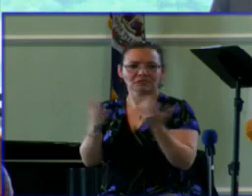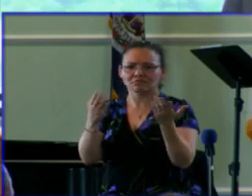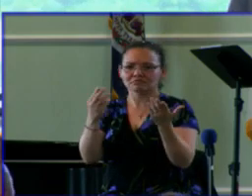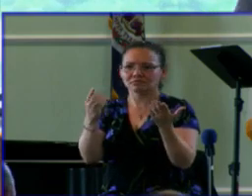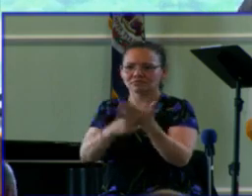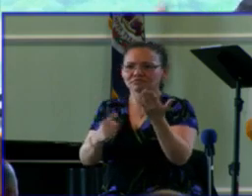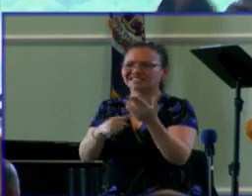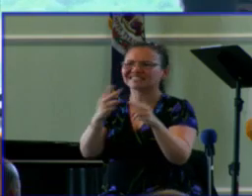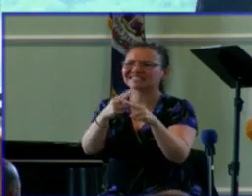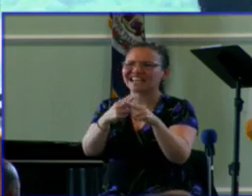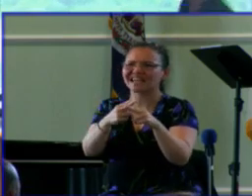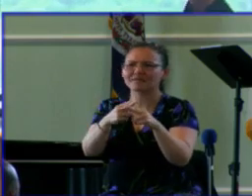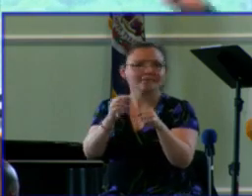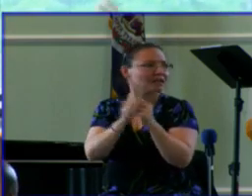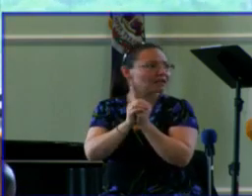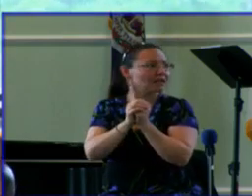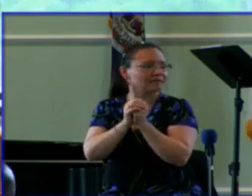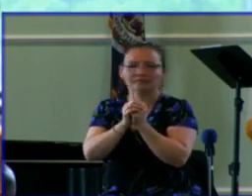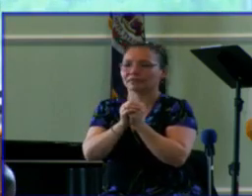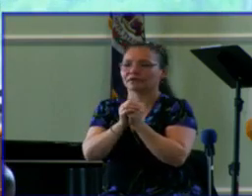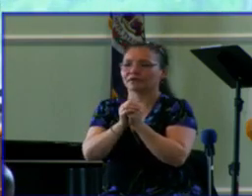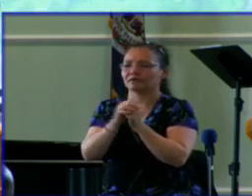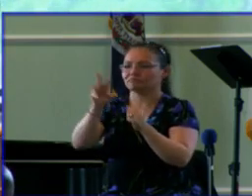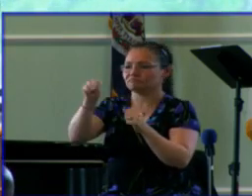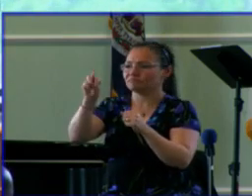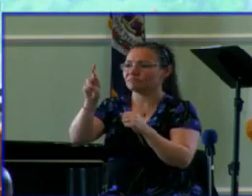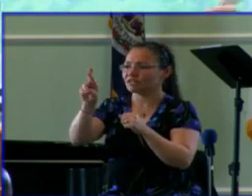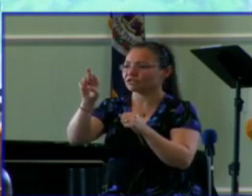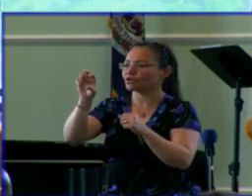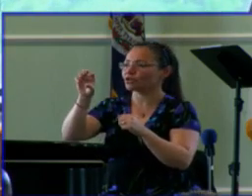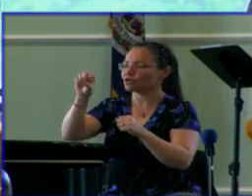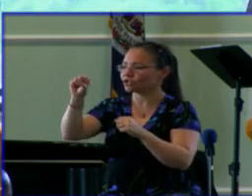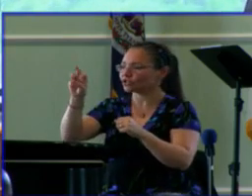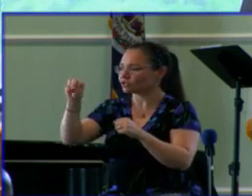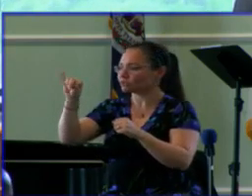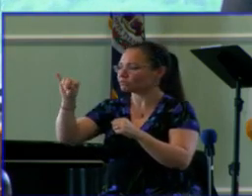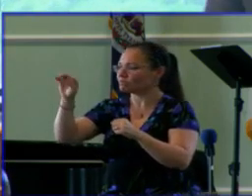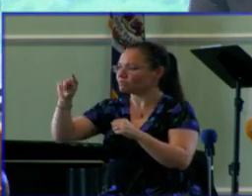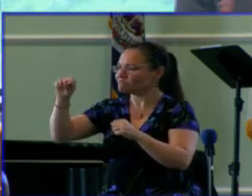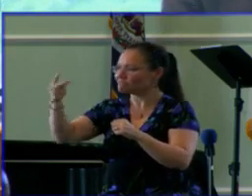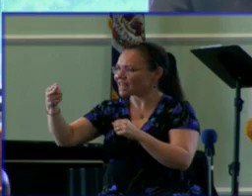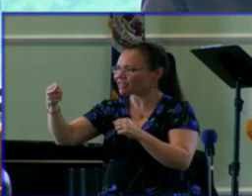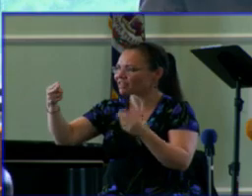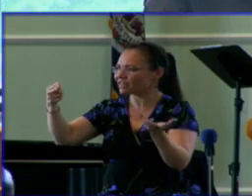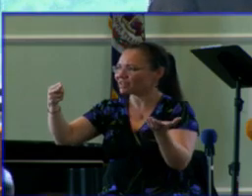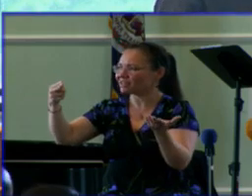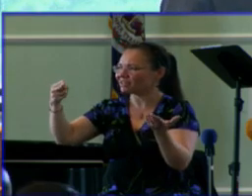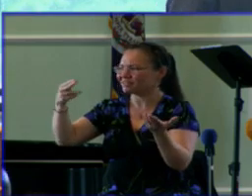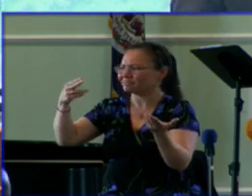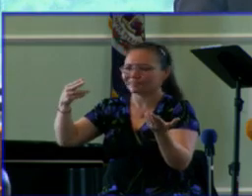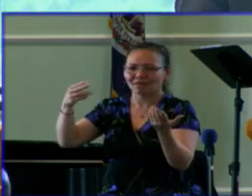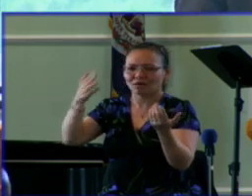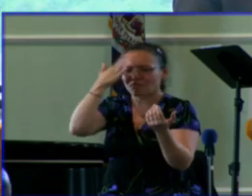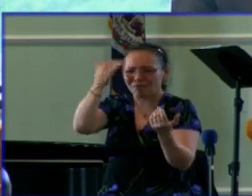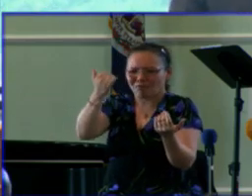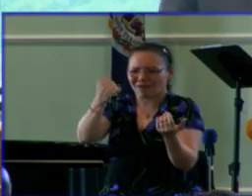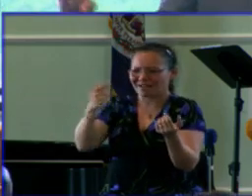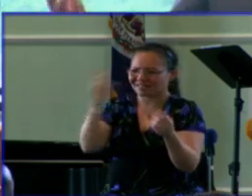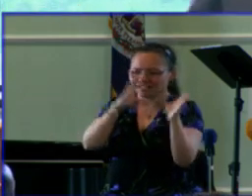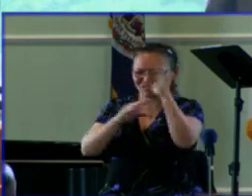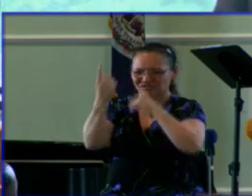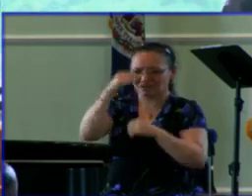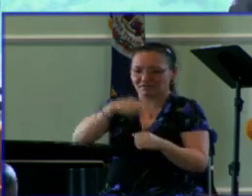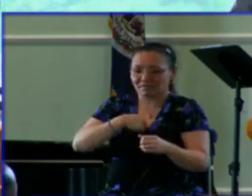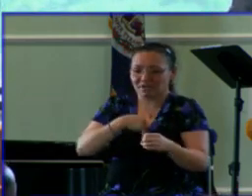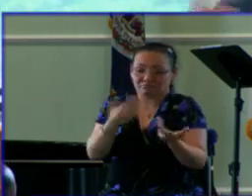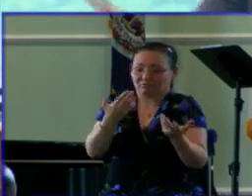his name?" "His name is Mr. Smith." I said, "Mr. Smith? Why would he come looking for me?" "I don't